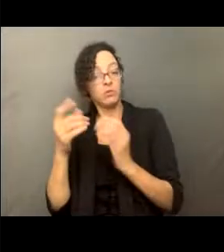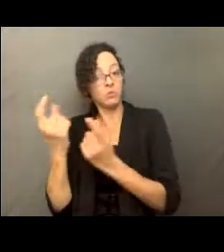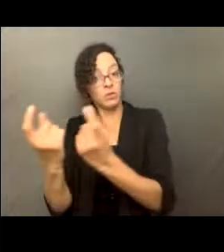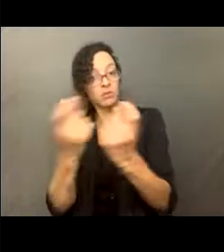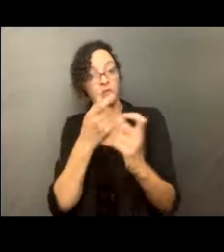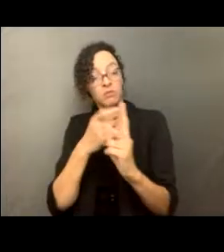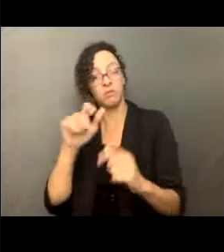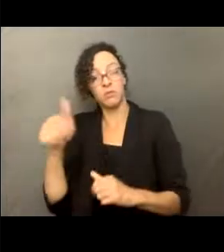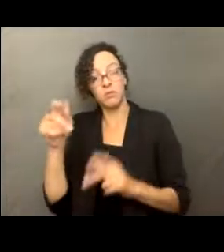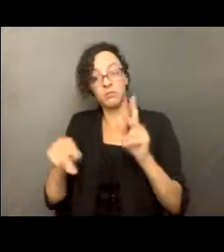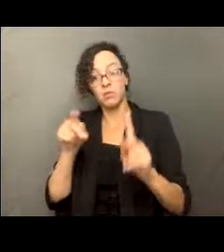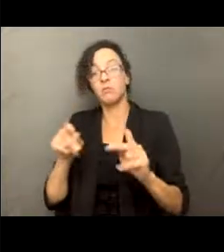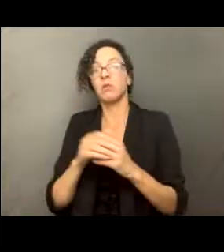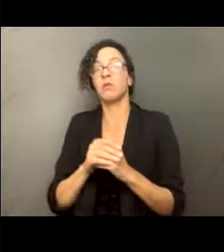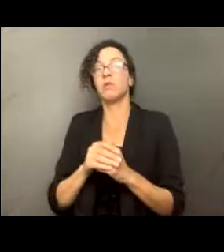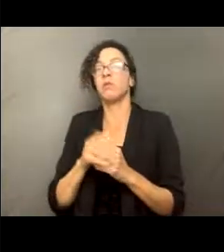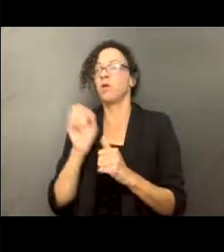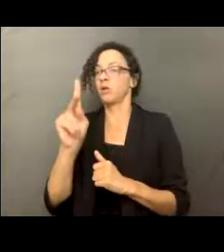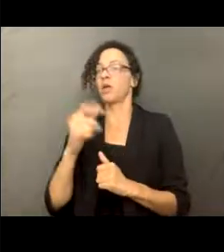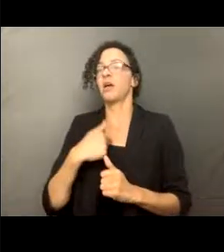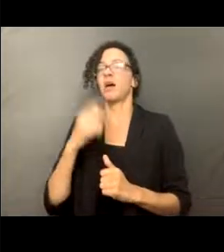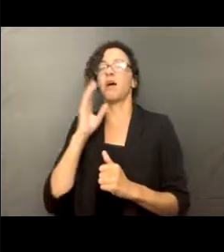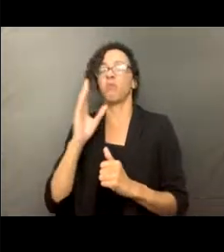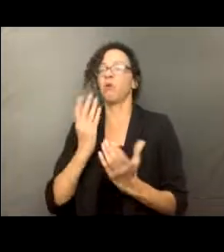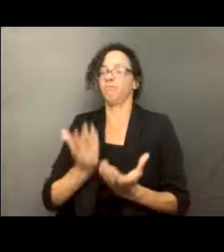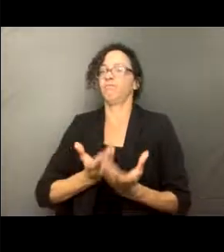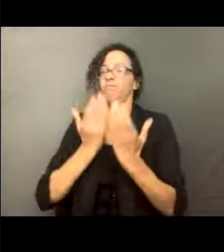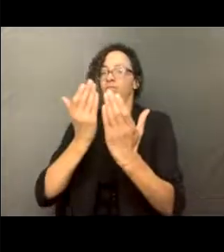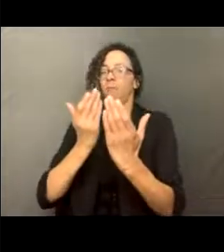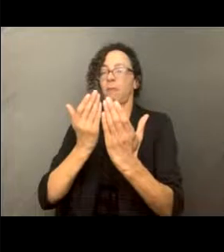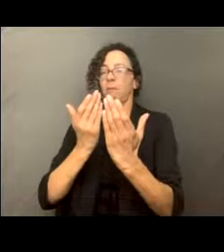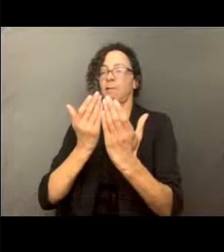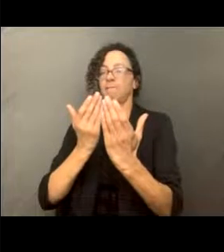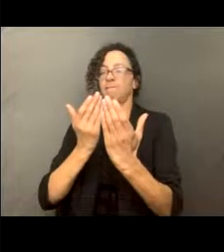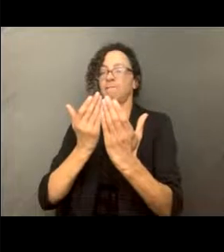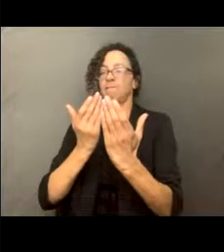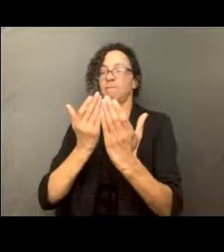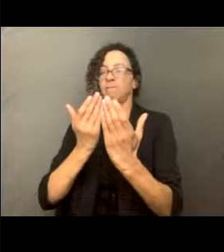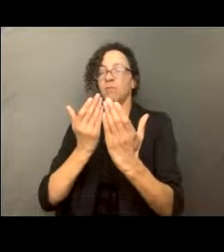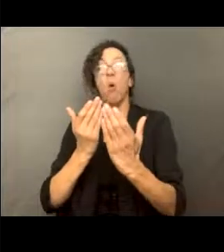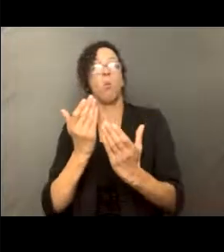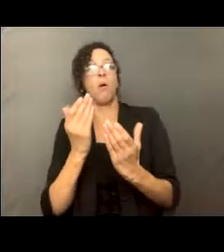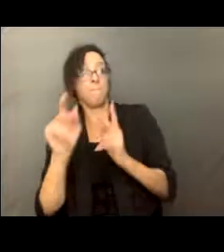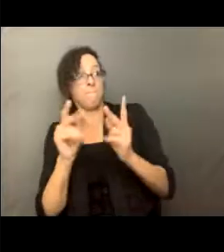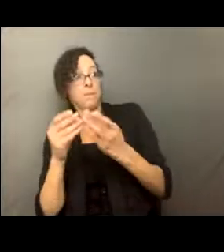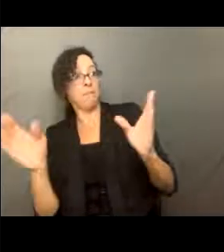Okay, with that, I will entertain a motion. So moved. Oh, public comment.